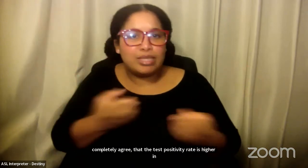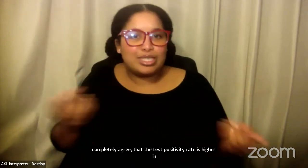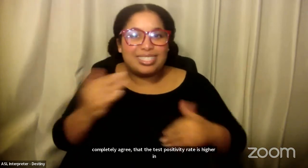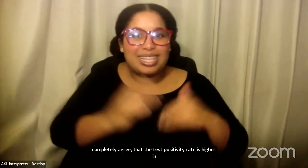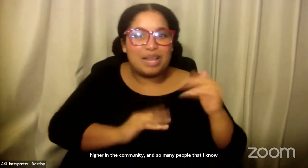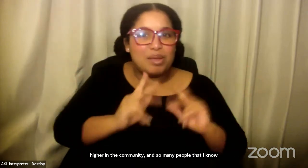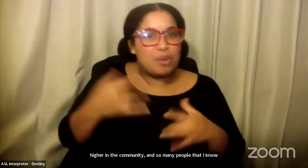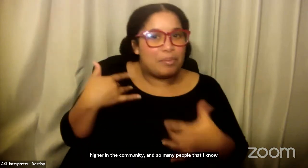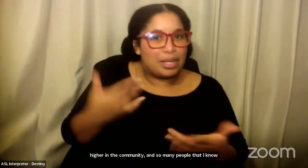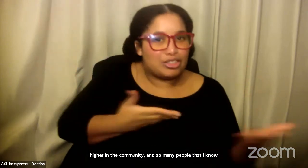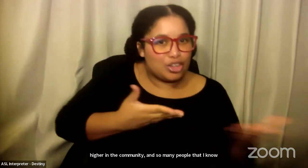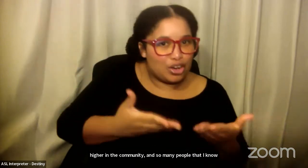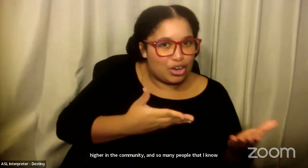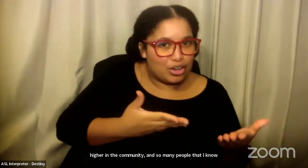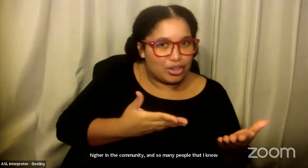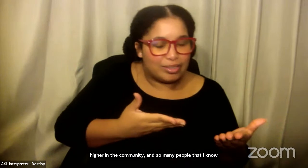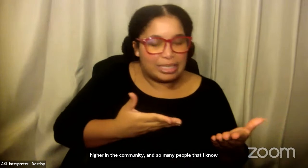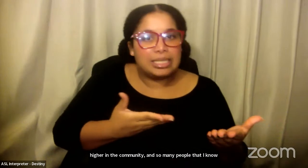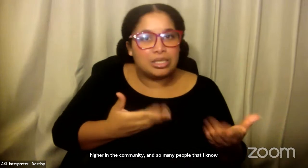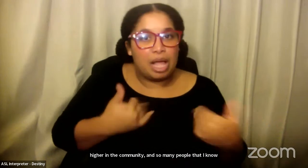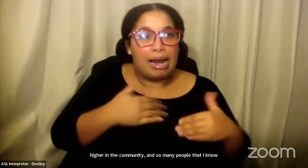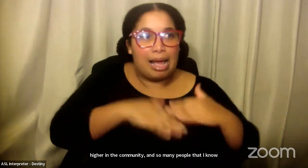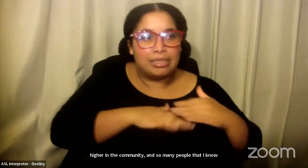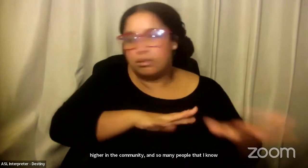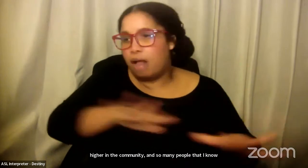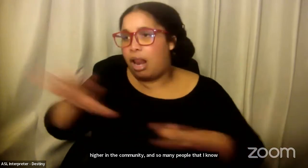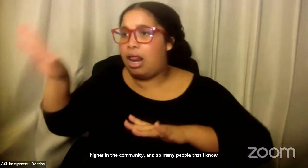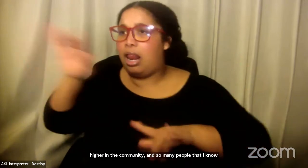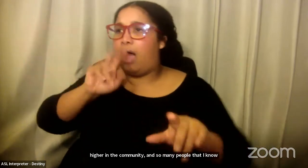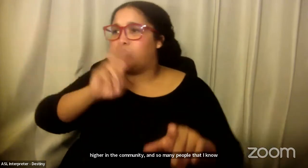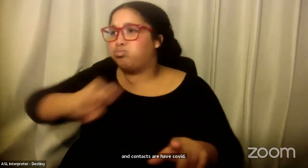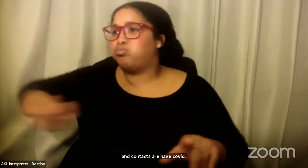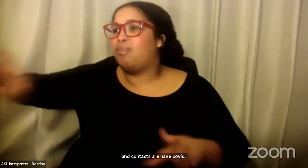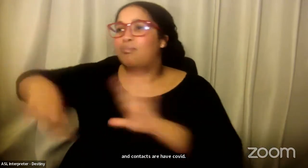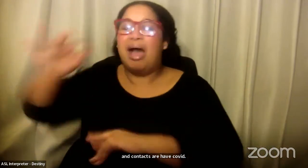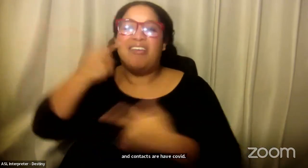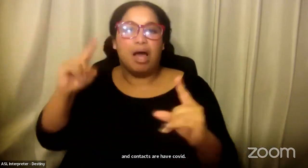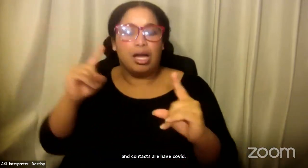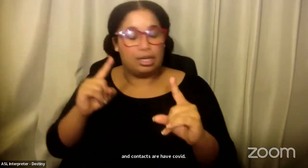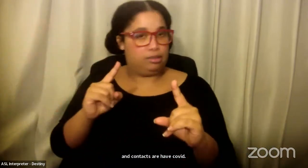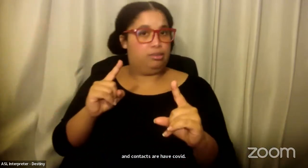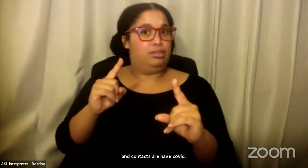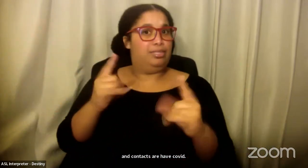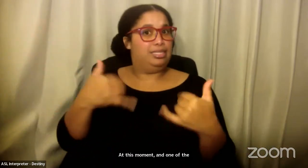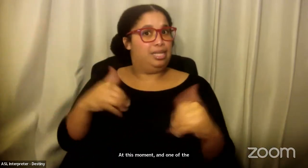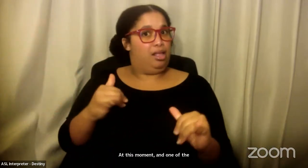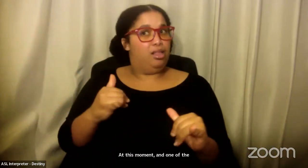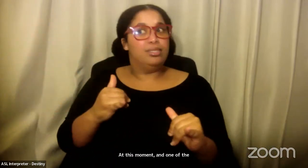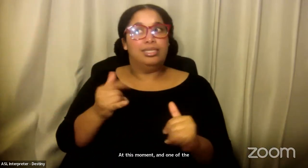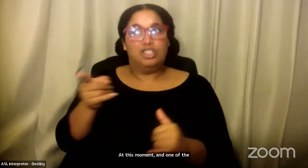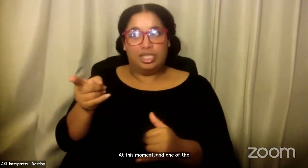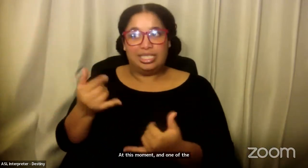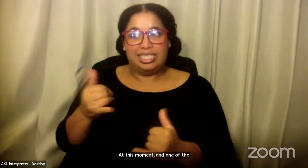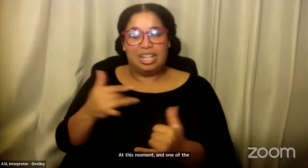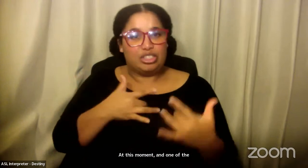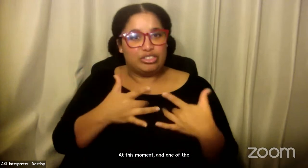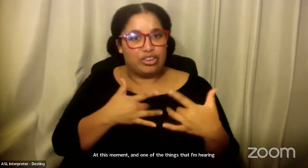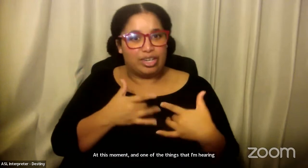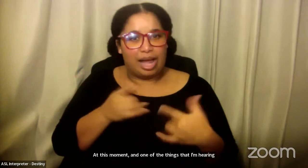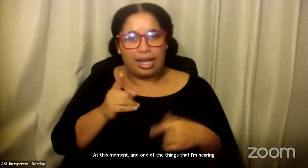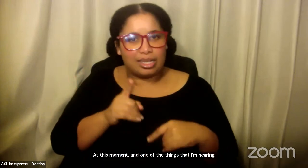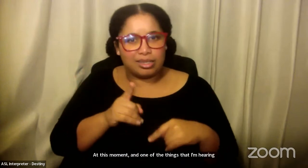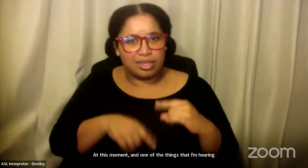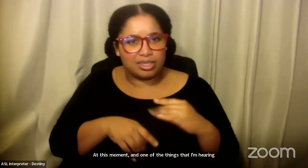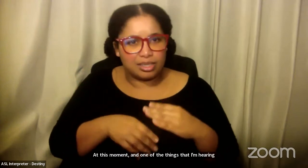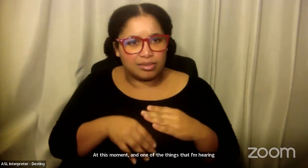that we serve among and stuff, and yet she was pretty you know, concerned that she couldn't just